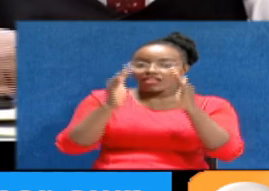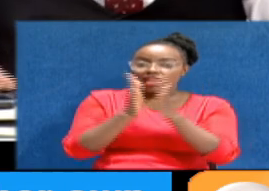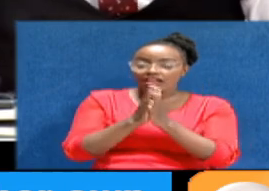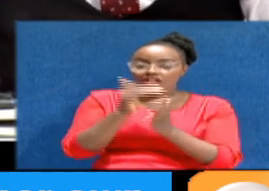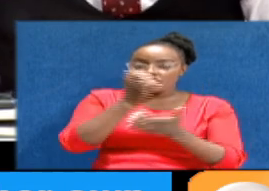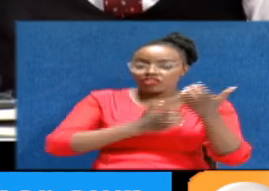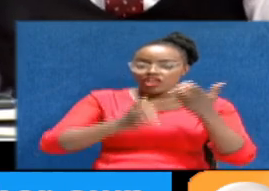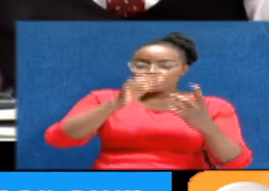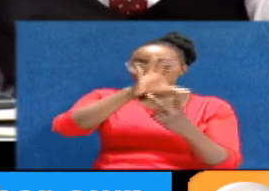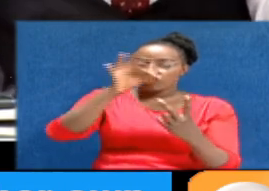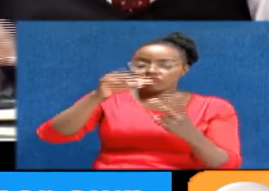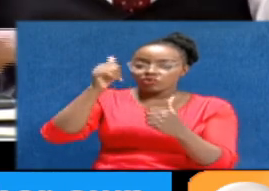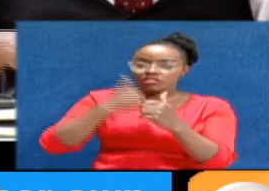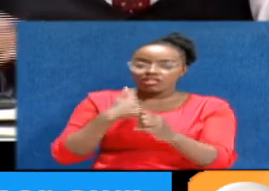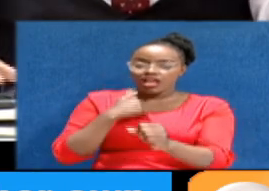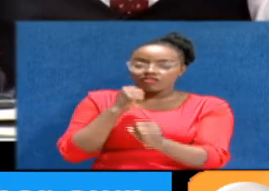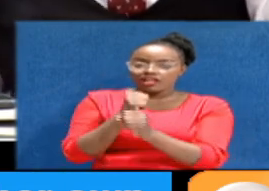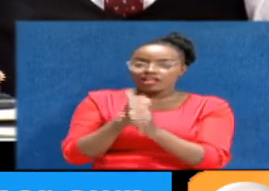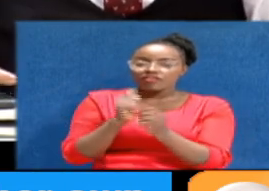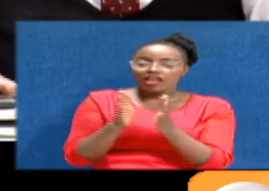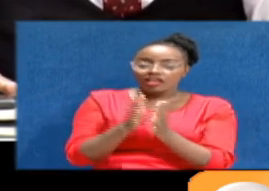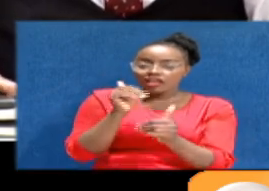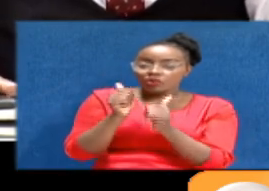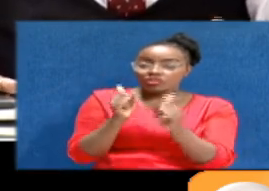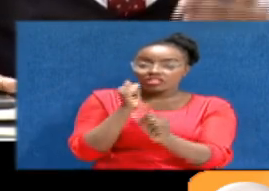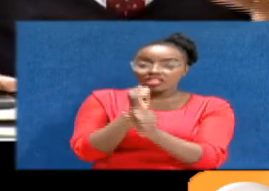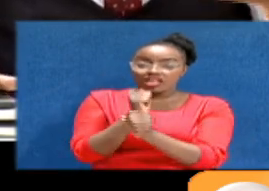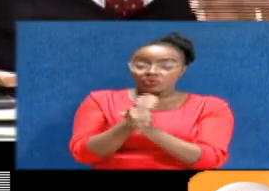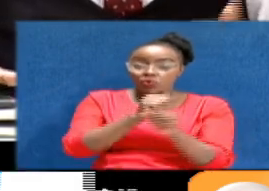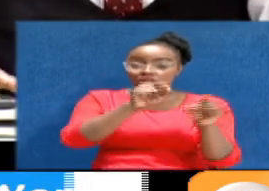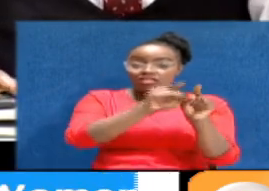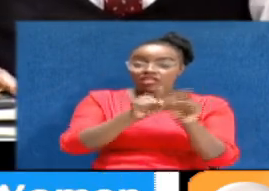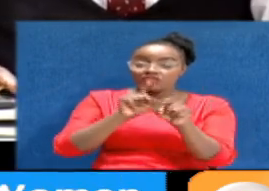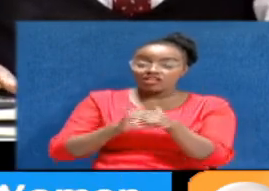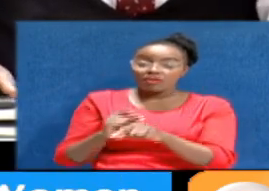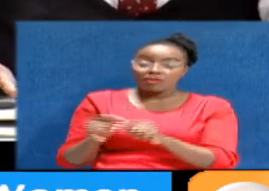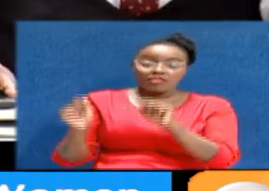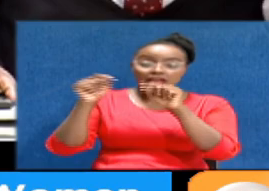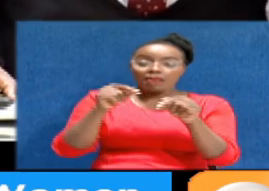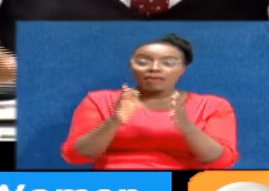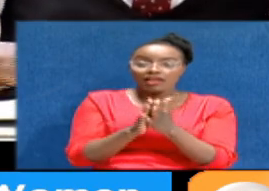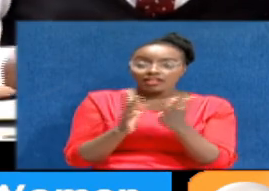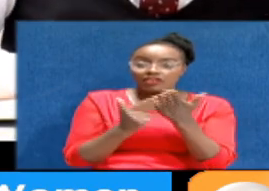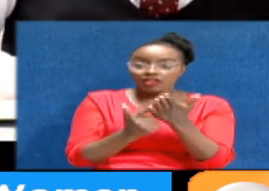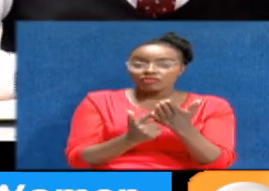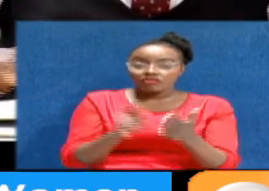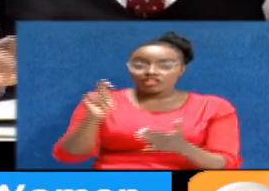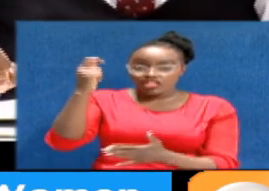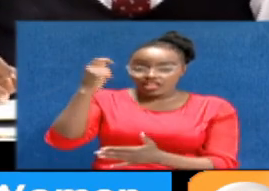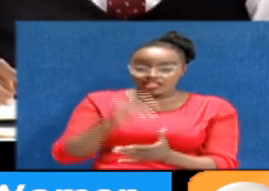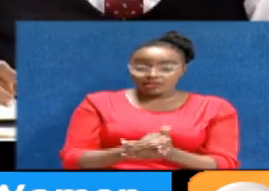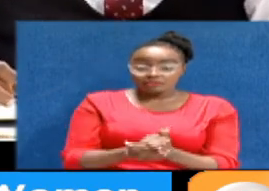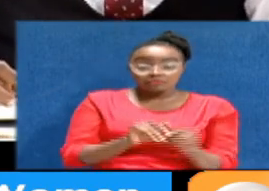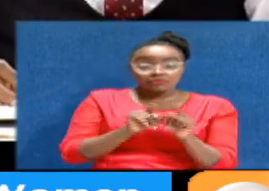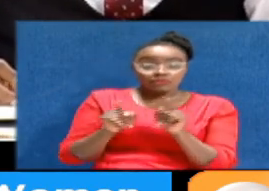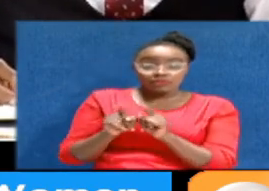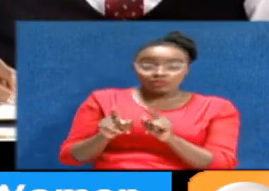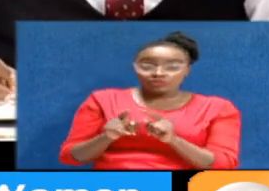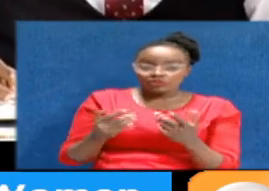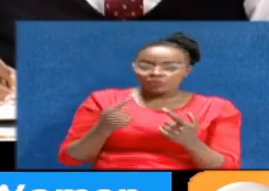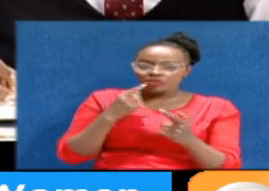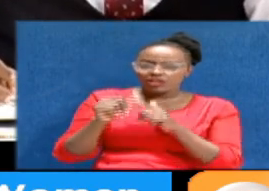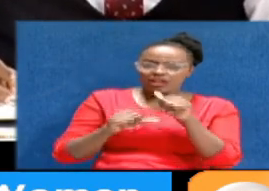especially the economic options they've had and which they exercise even as they come to the table in negotiations with Kenya. And we are also dealing